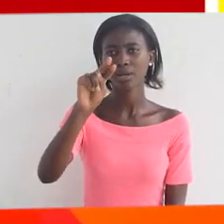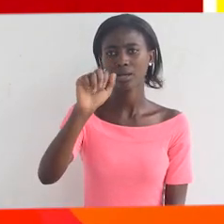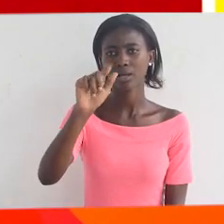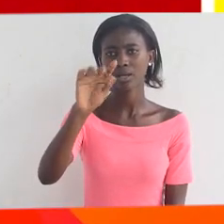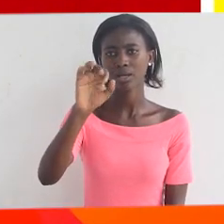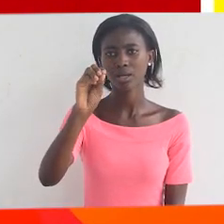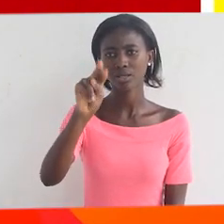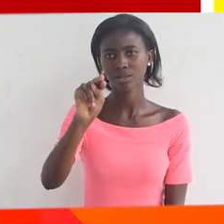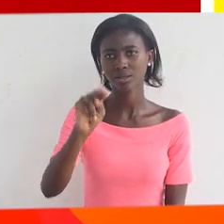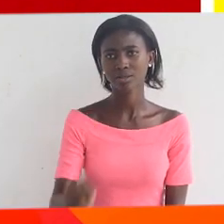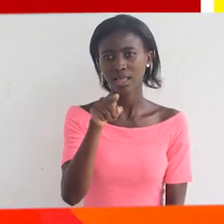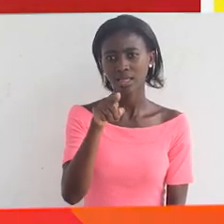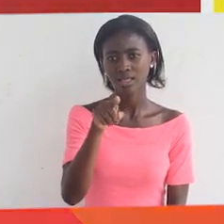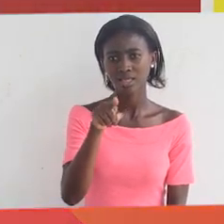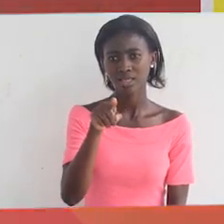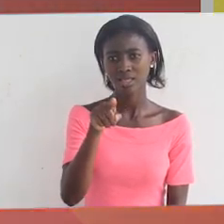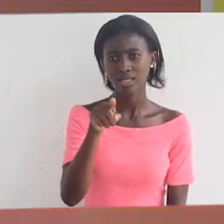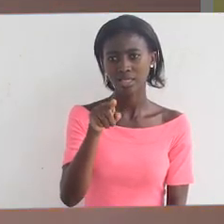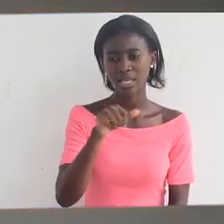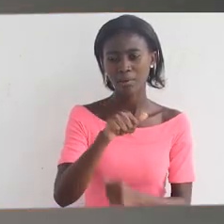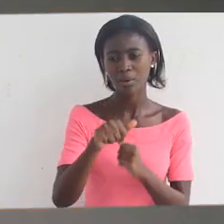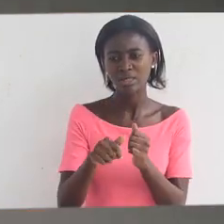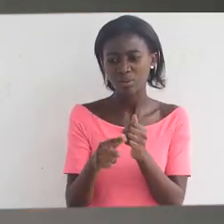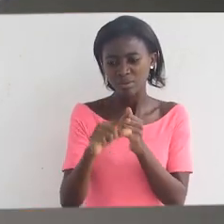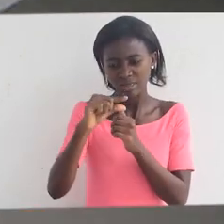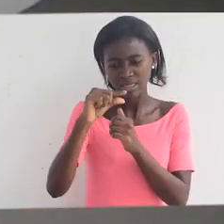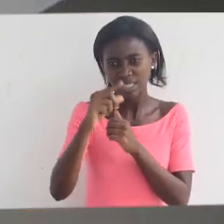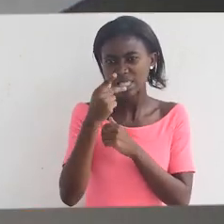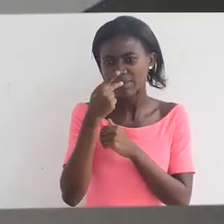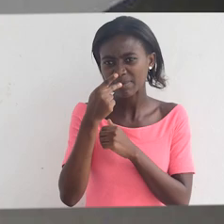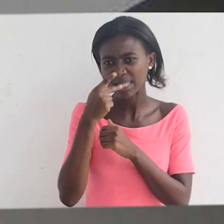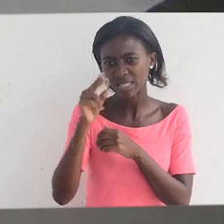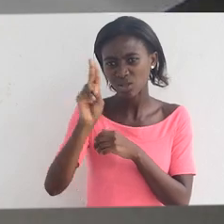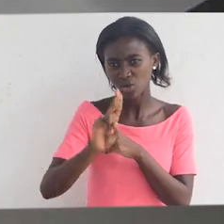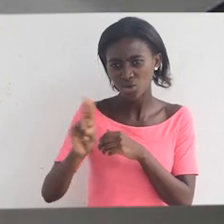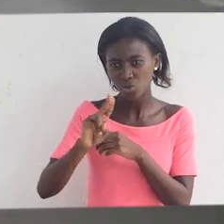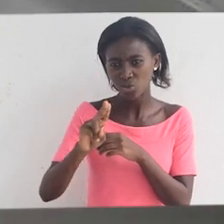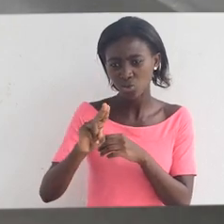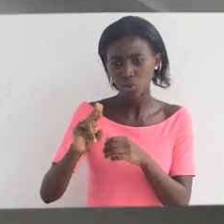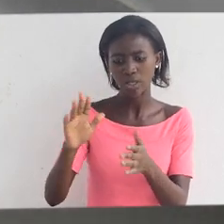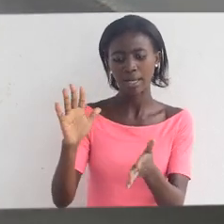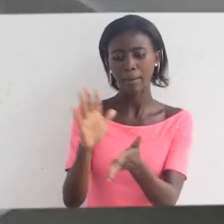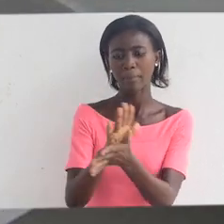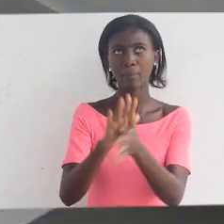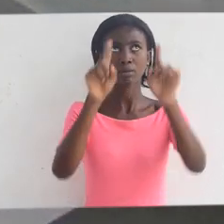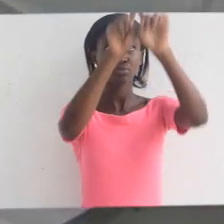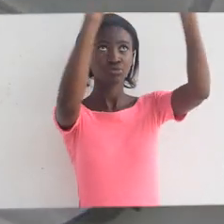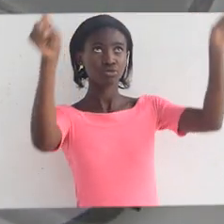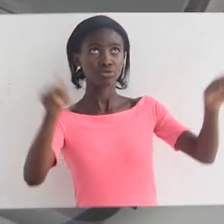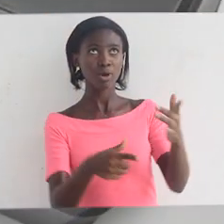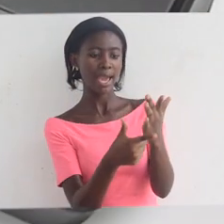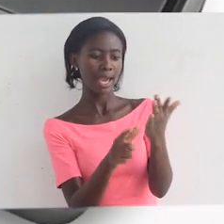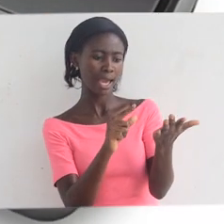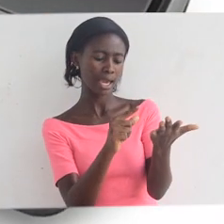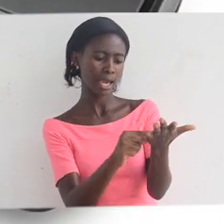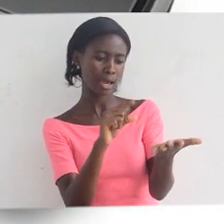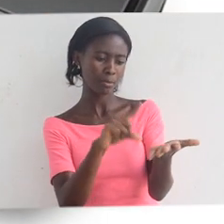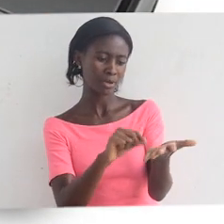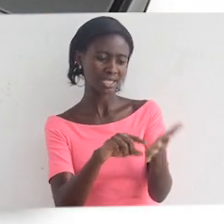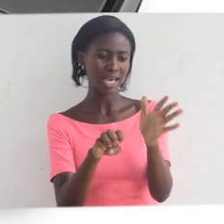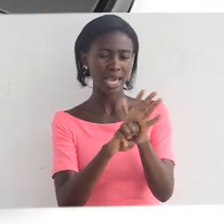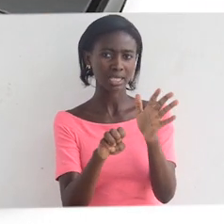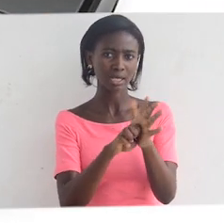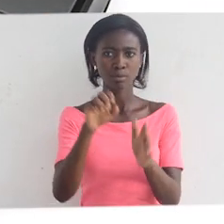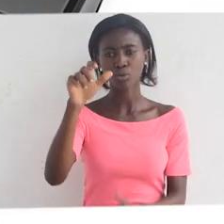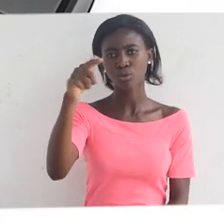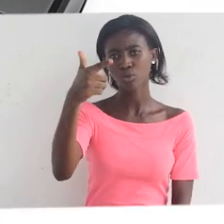Lamination. This refers to a thin plastic film used on the covers of printed board to give protection. This